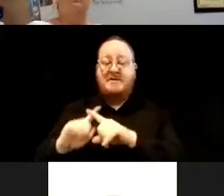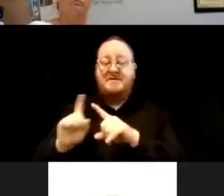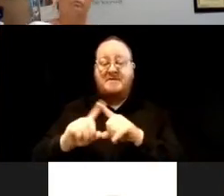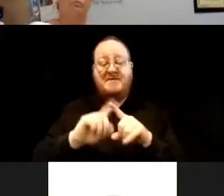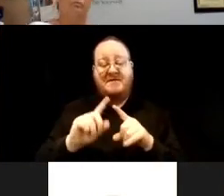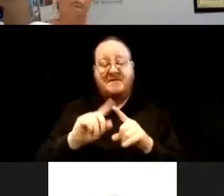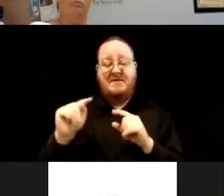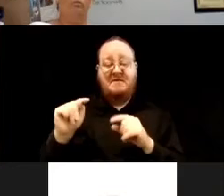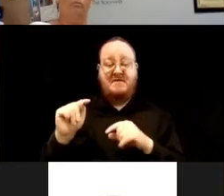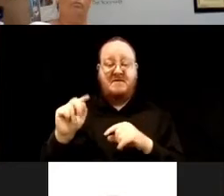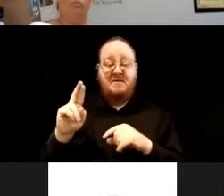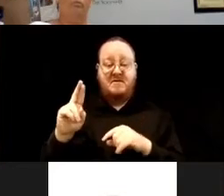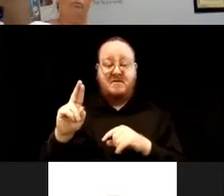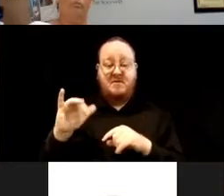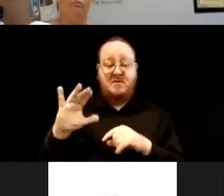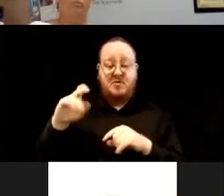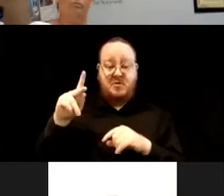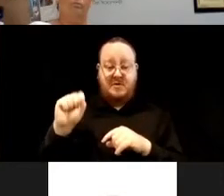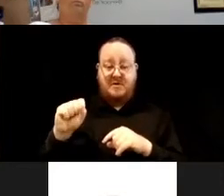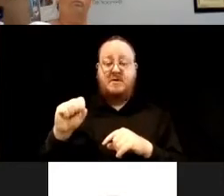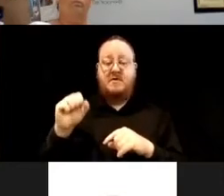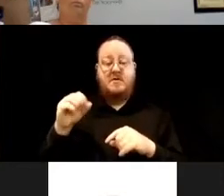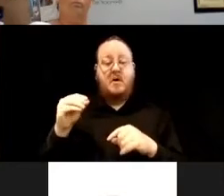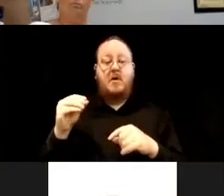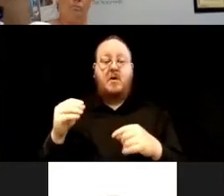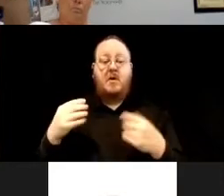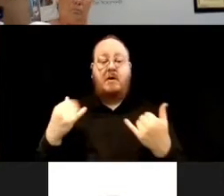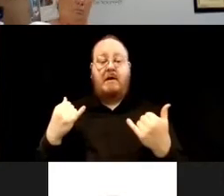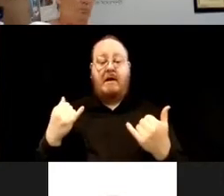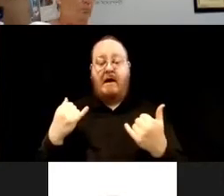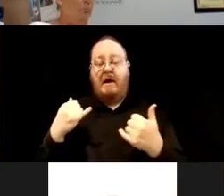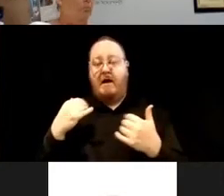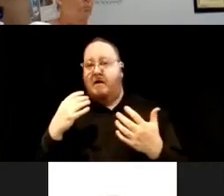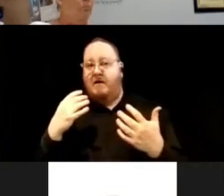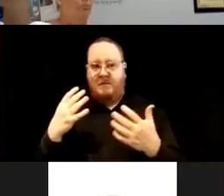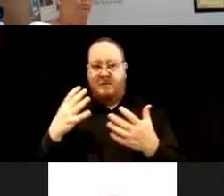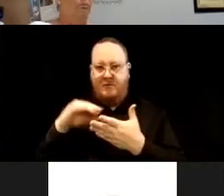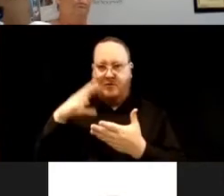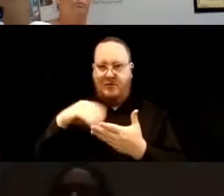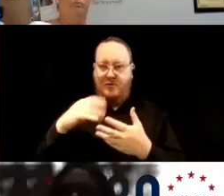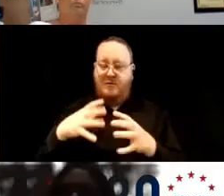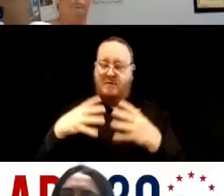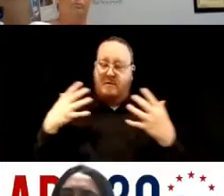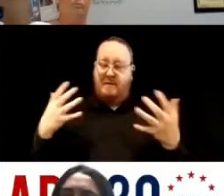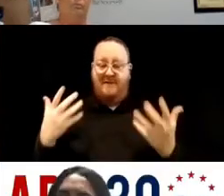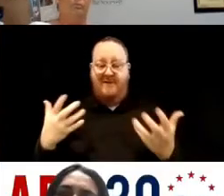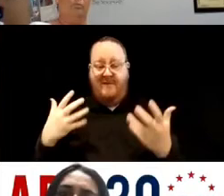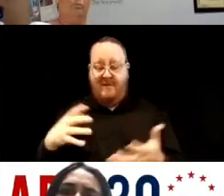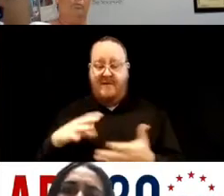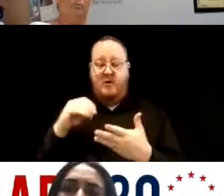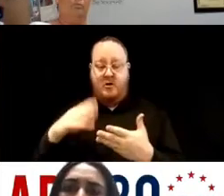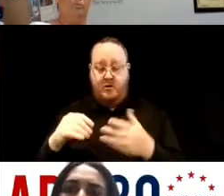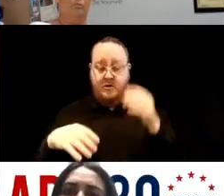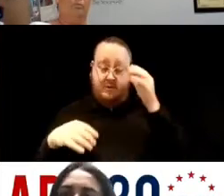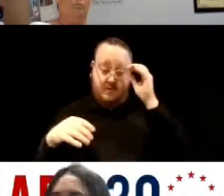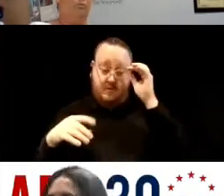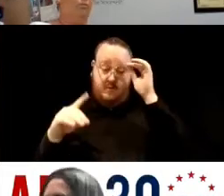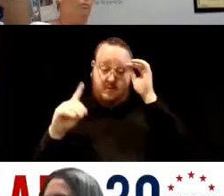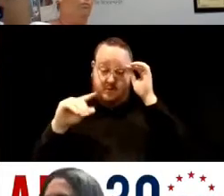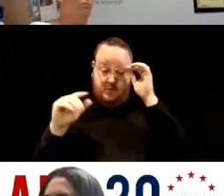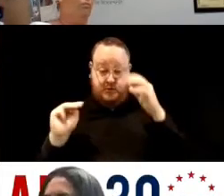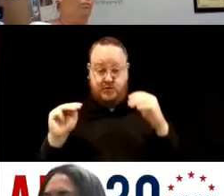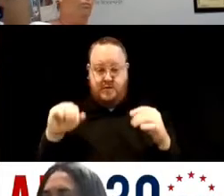been discovery on both sides of the coin. I will say for Zoom, this is the primary platform we